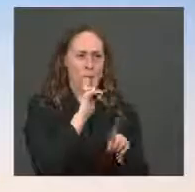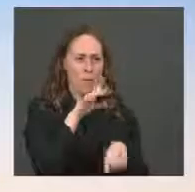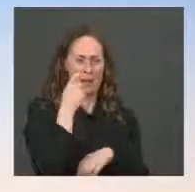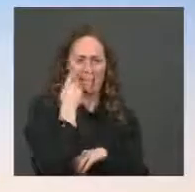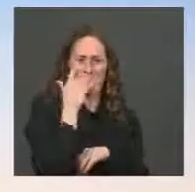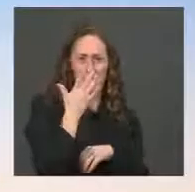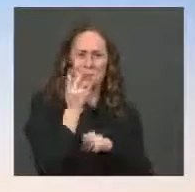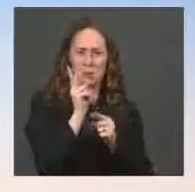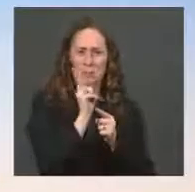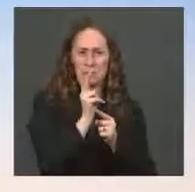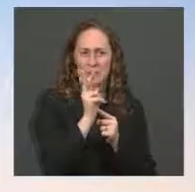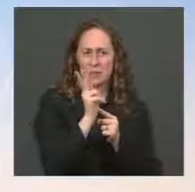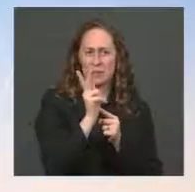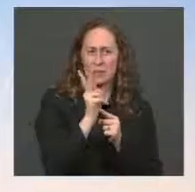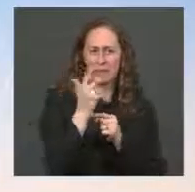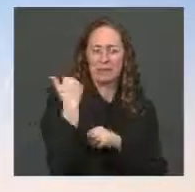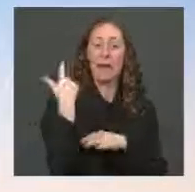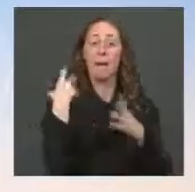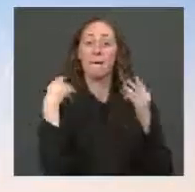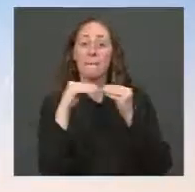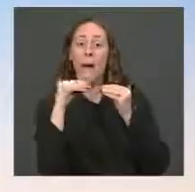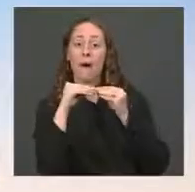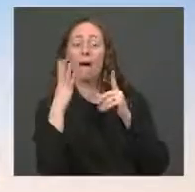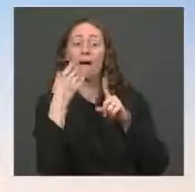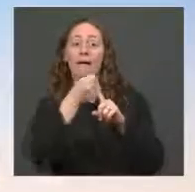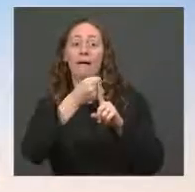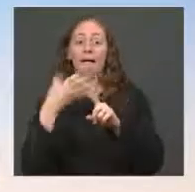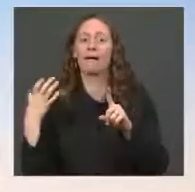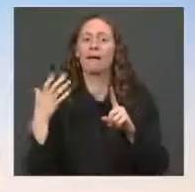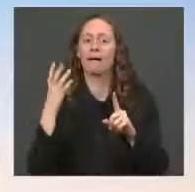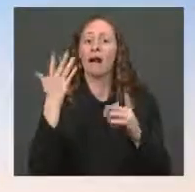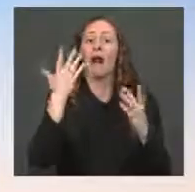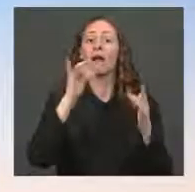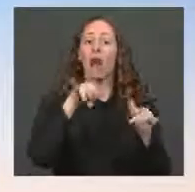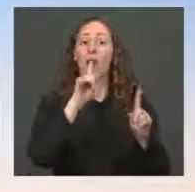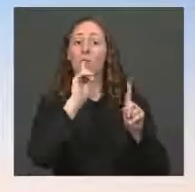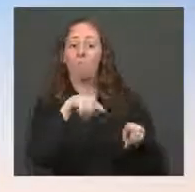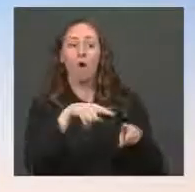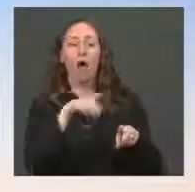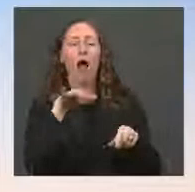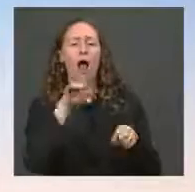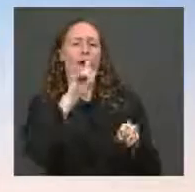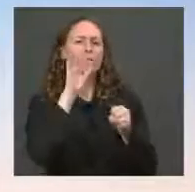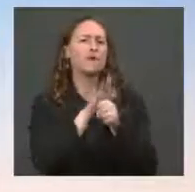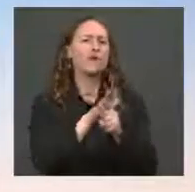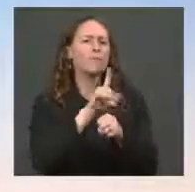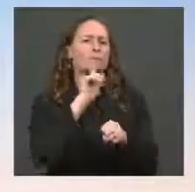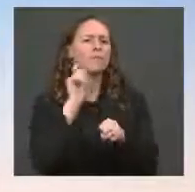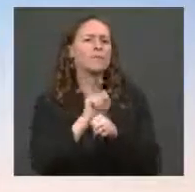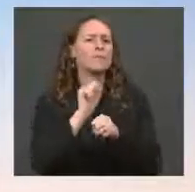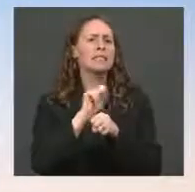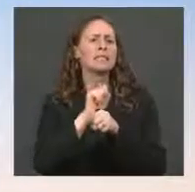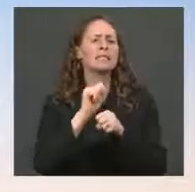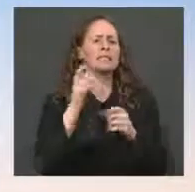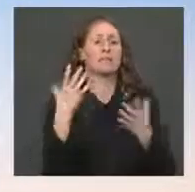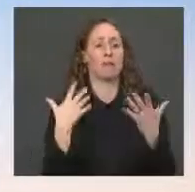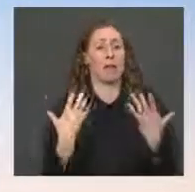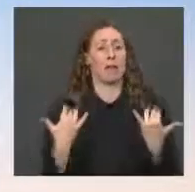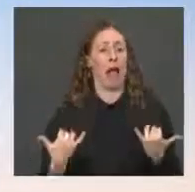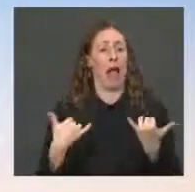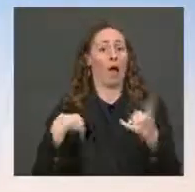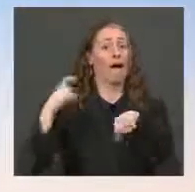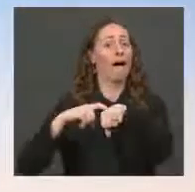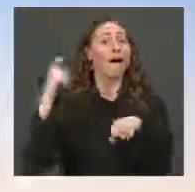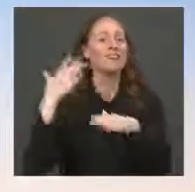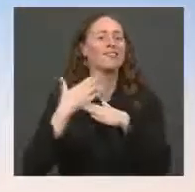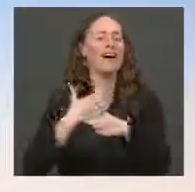to add more or speak to anonymous unconfirmed reports about conversations with limited context from here. But what I can assure you all of